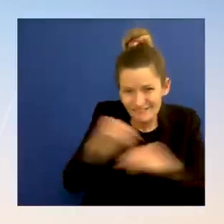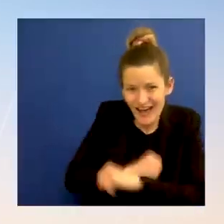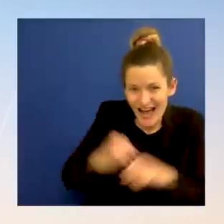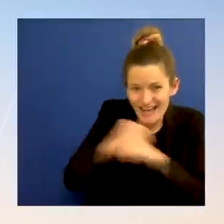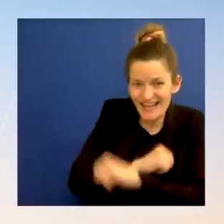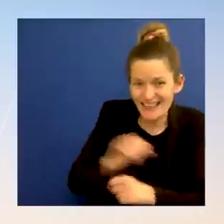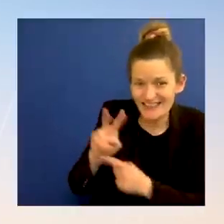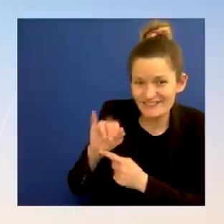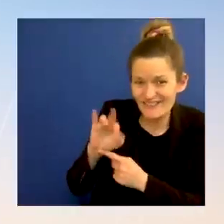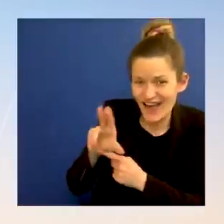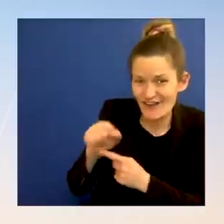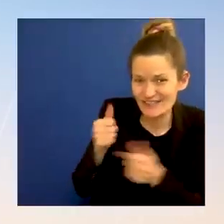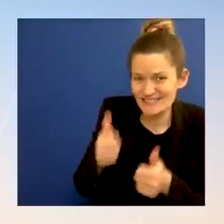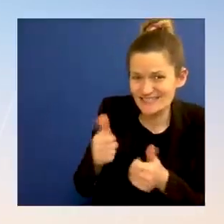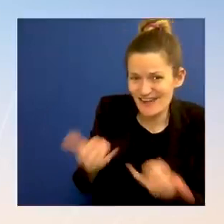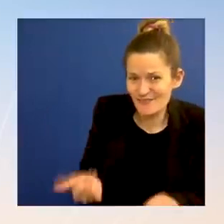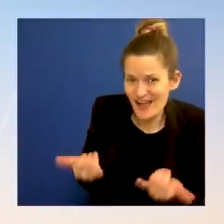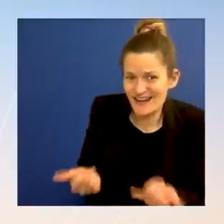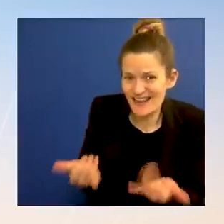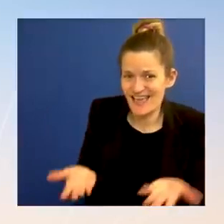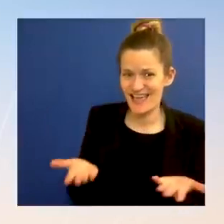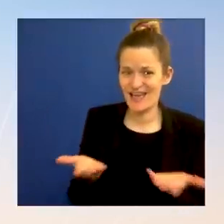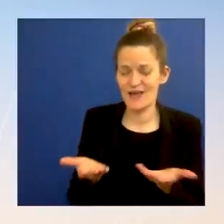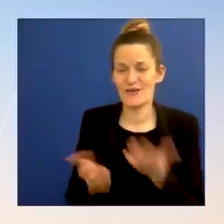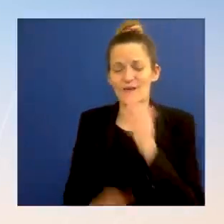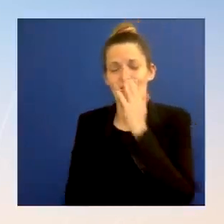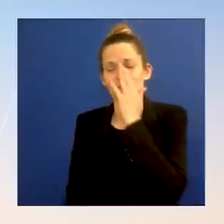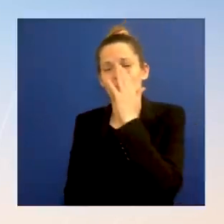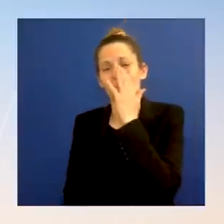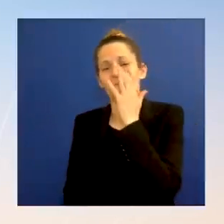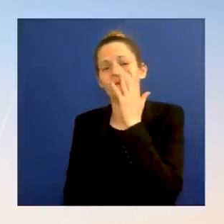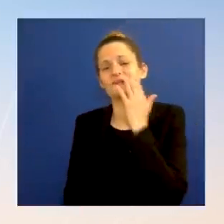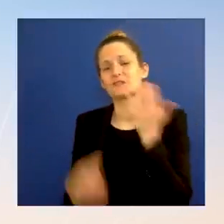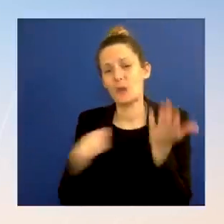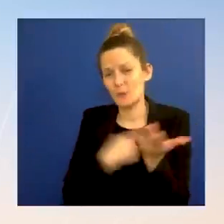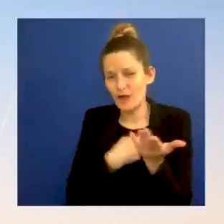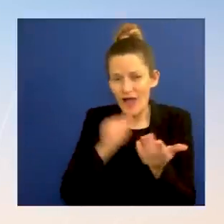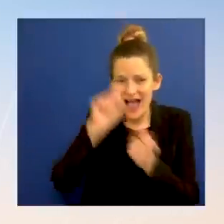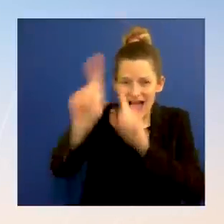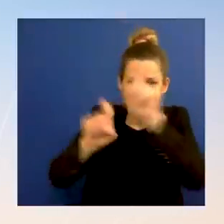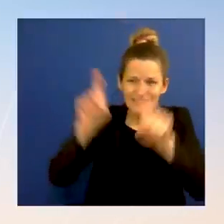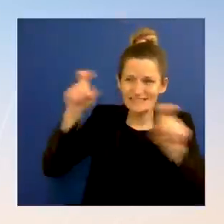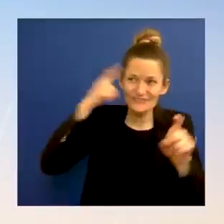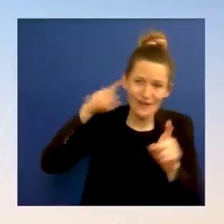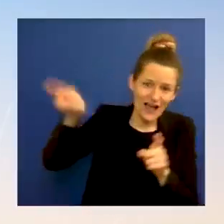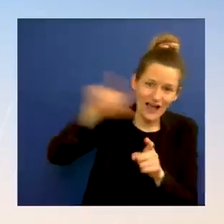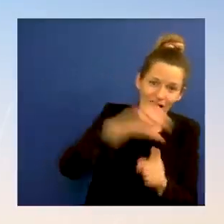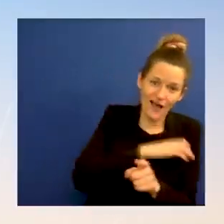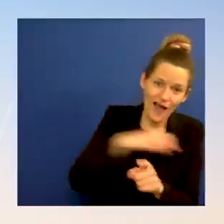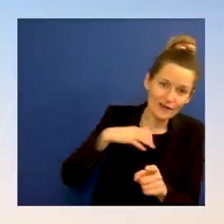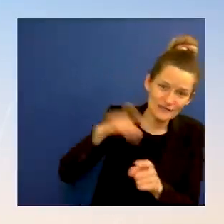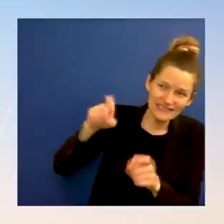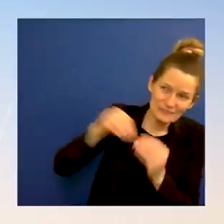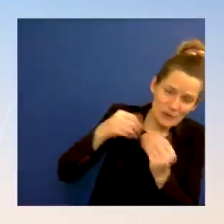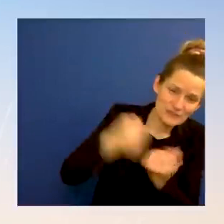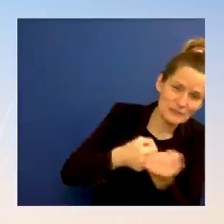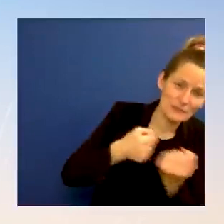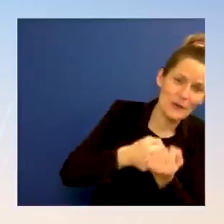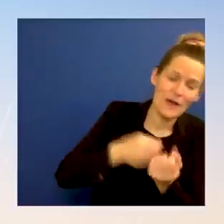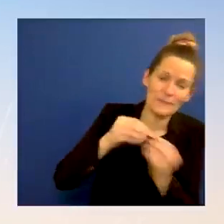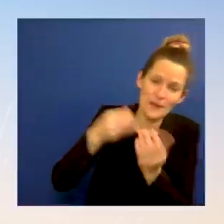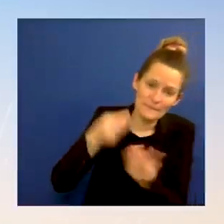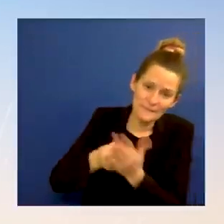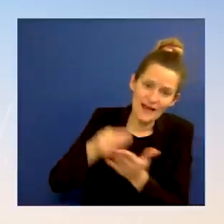funding from Congress to make sure we can continue to do that and moving towards hopefully getting vaccines approved for kids under